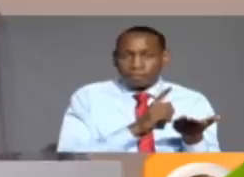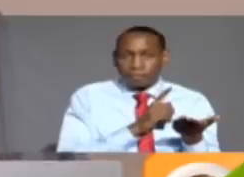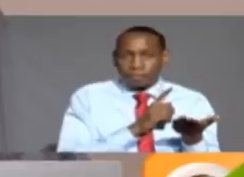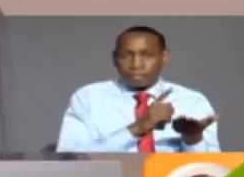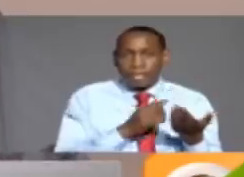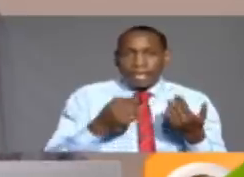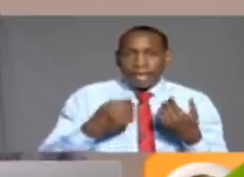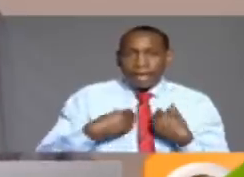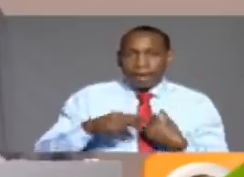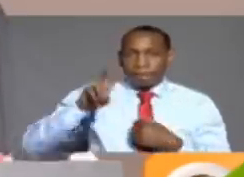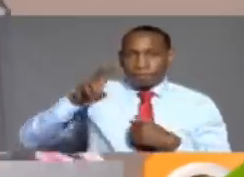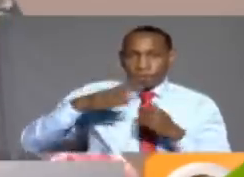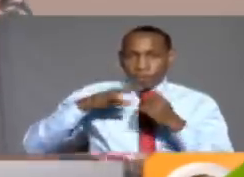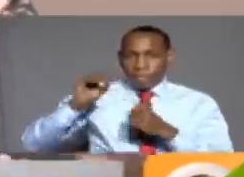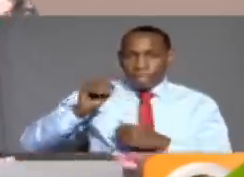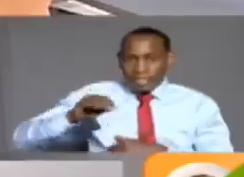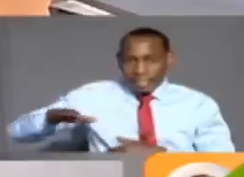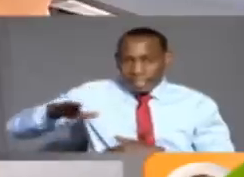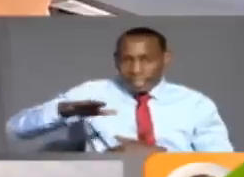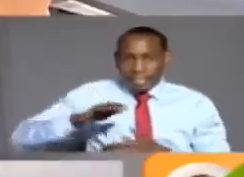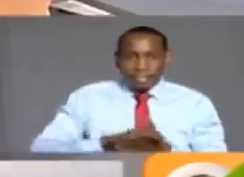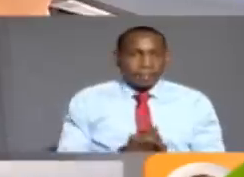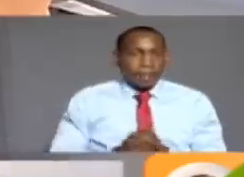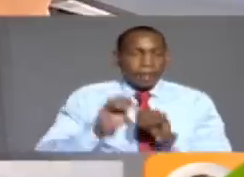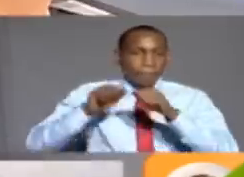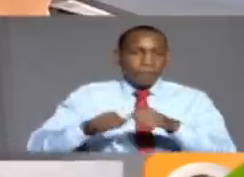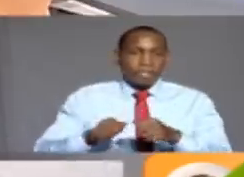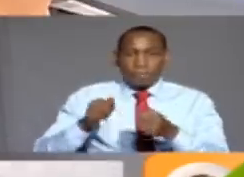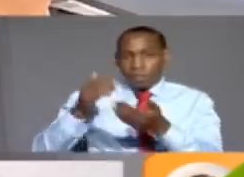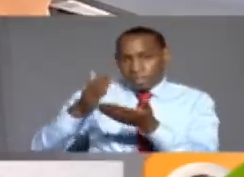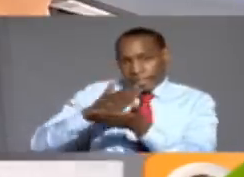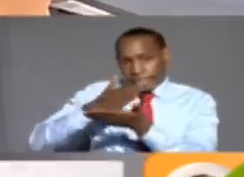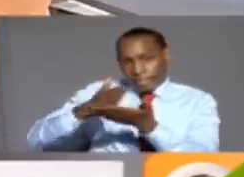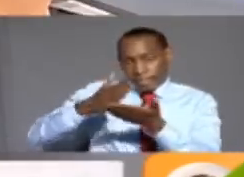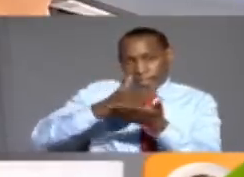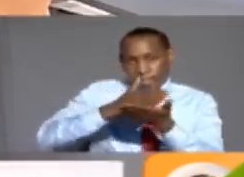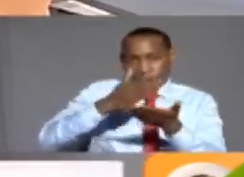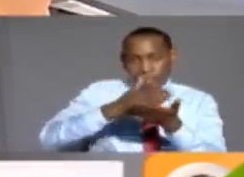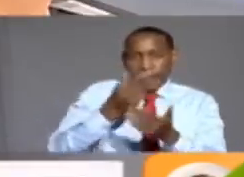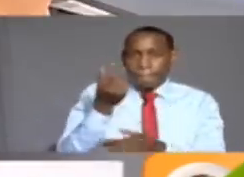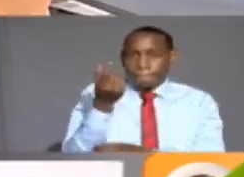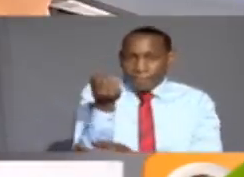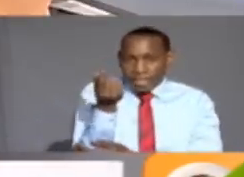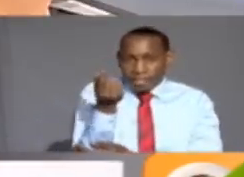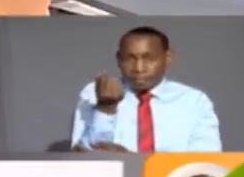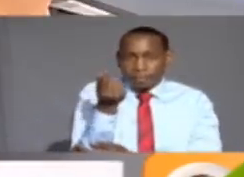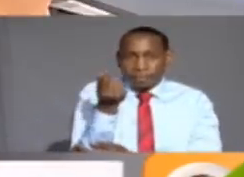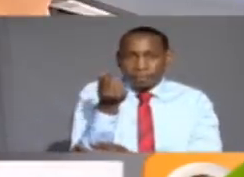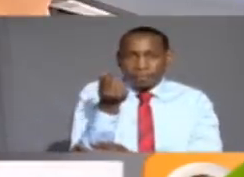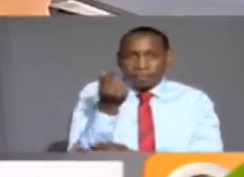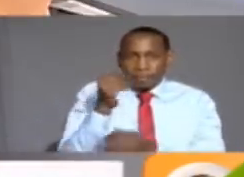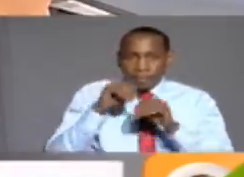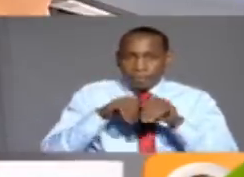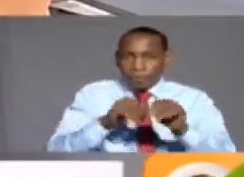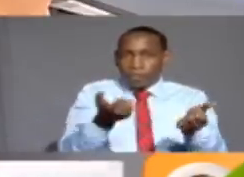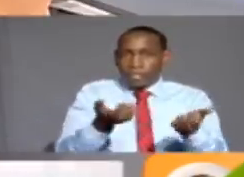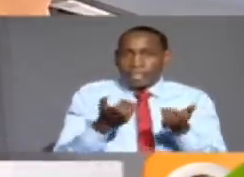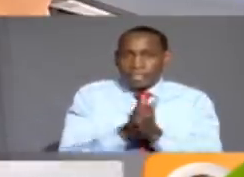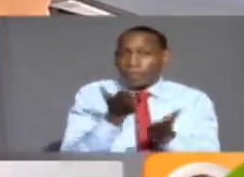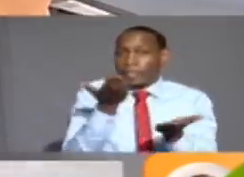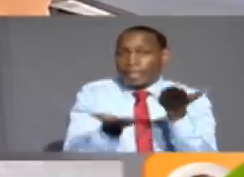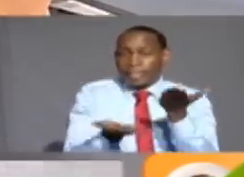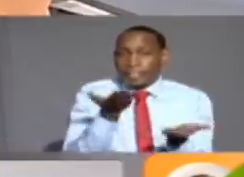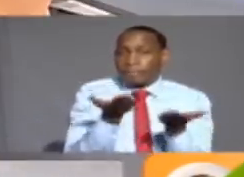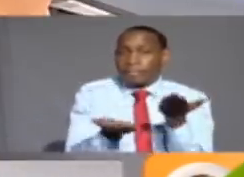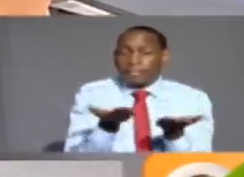We have 290 constituencies. So we are all government. We can divide the money according to the needs and assessment,